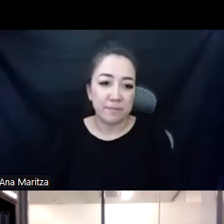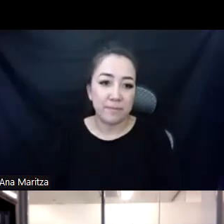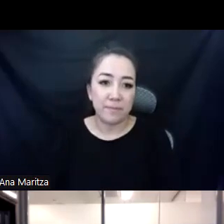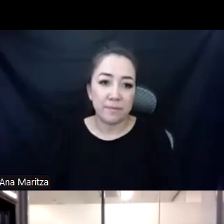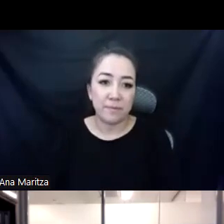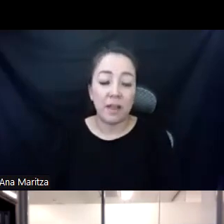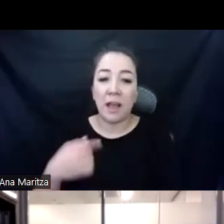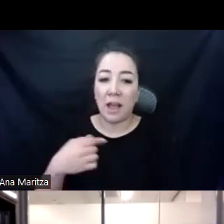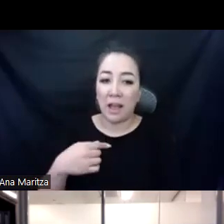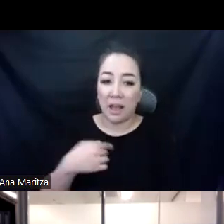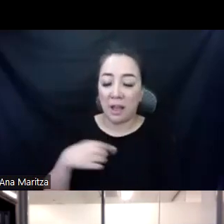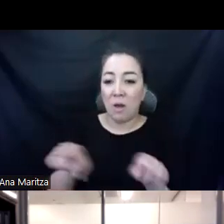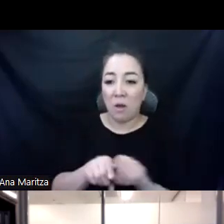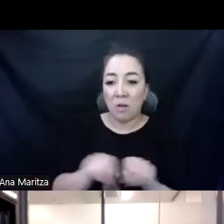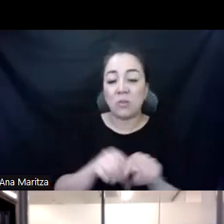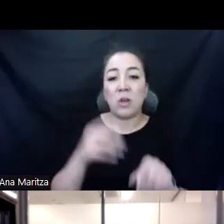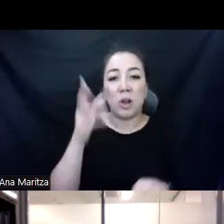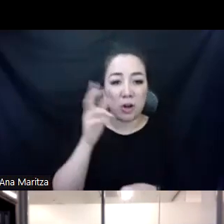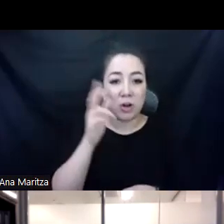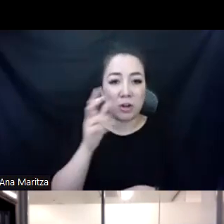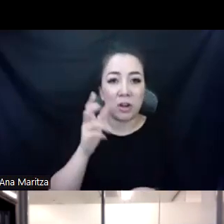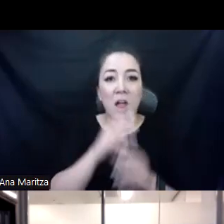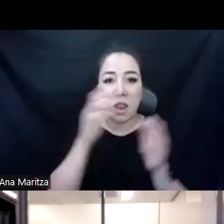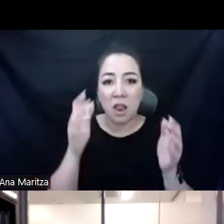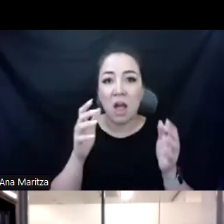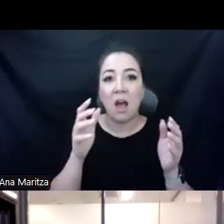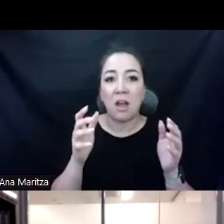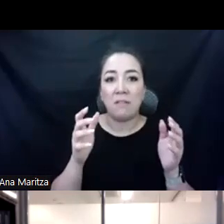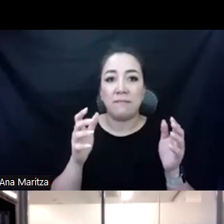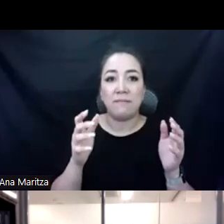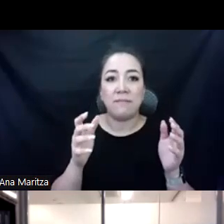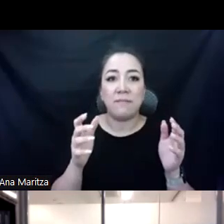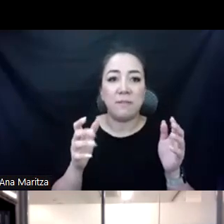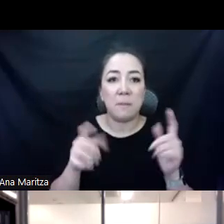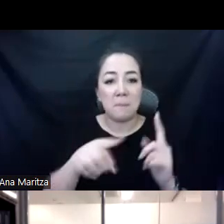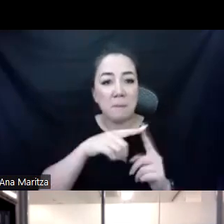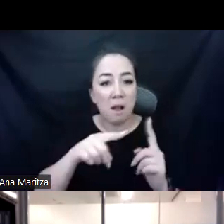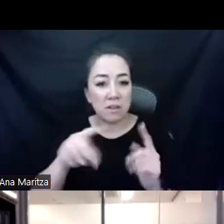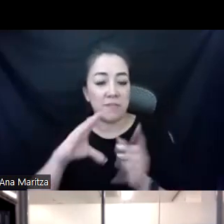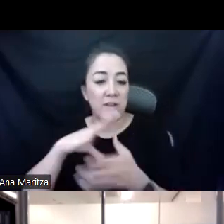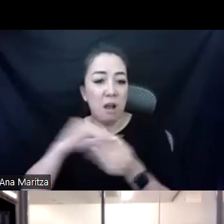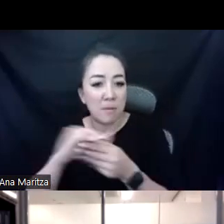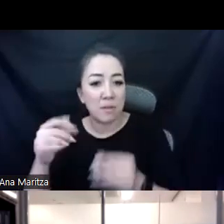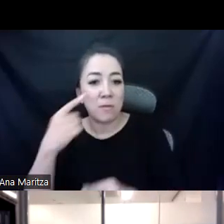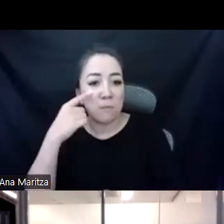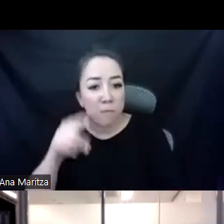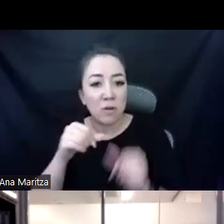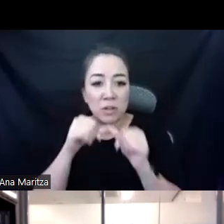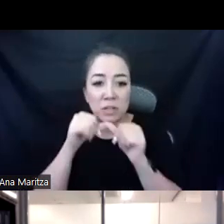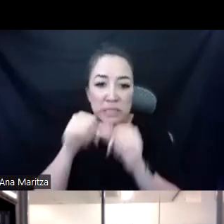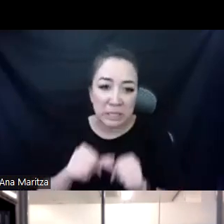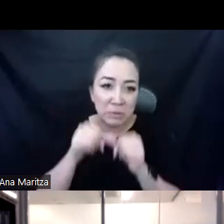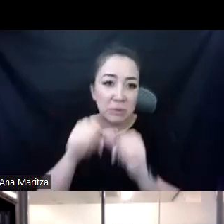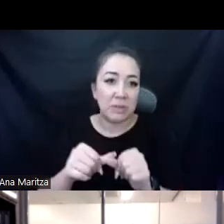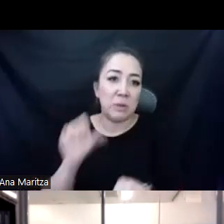I also heard a lot of positive comments for continuing the